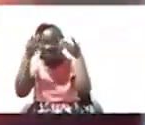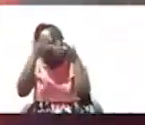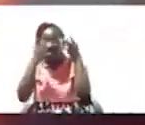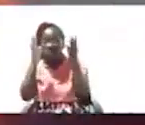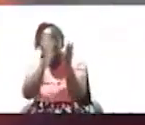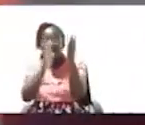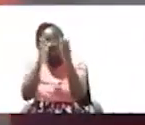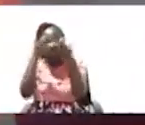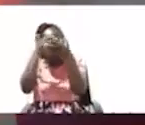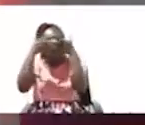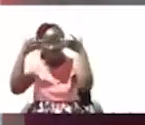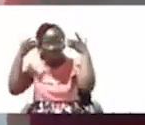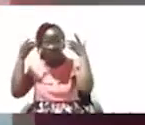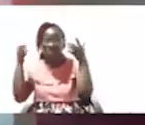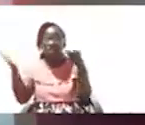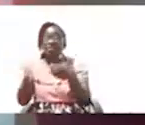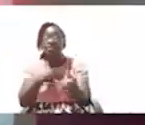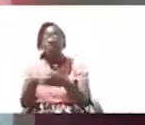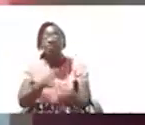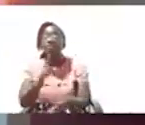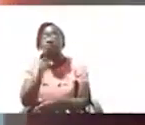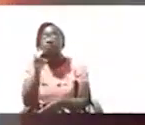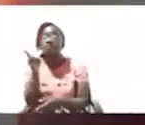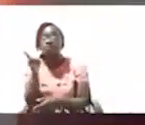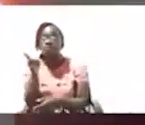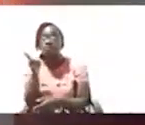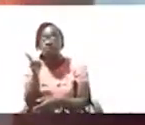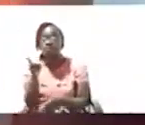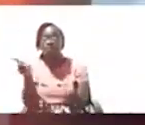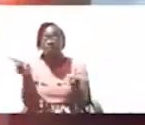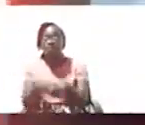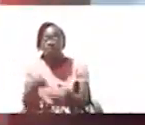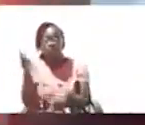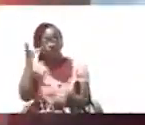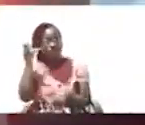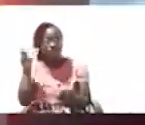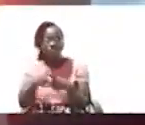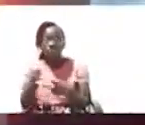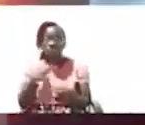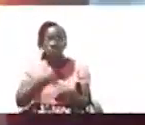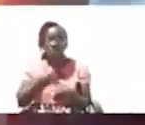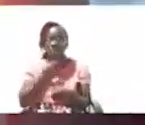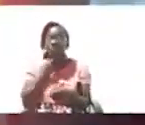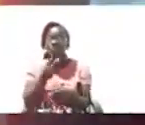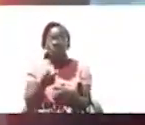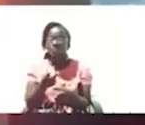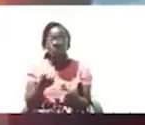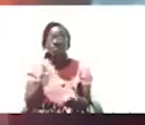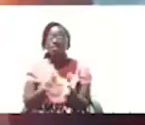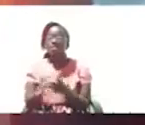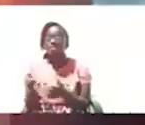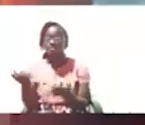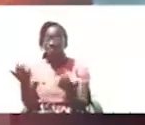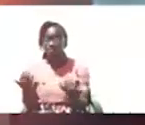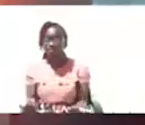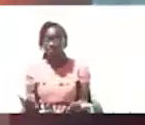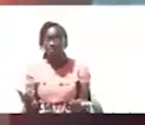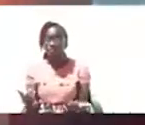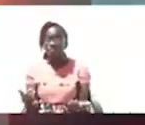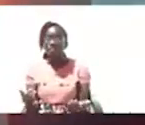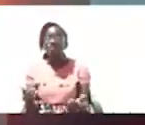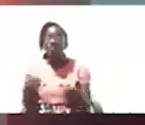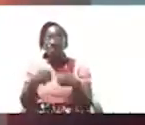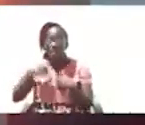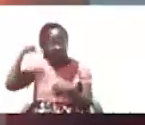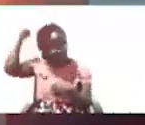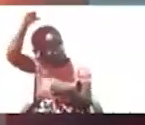pass. Wherever you hear my voice, the man Jesus is here. He has anointed